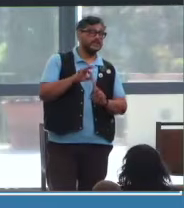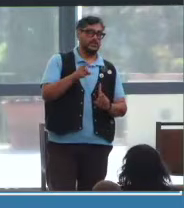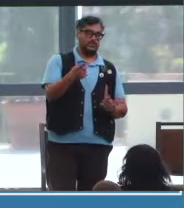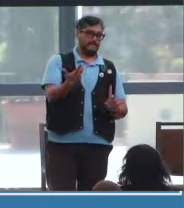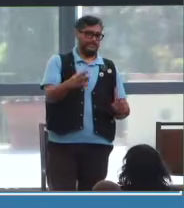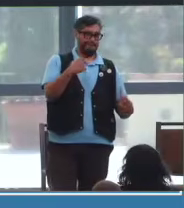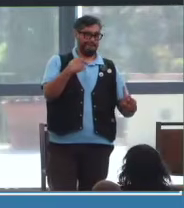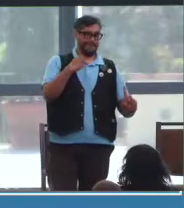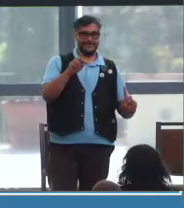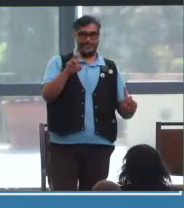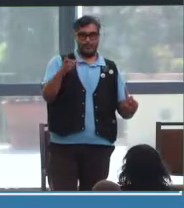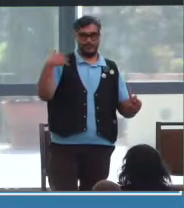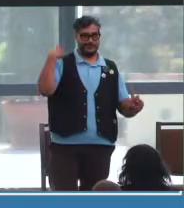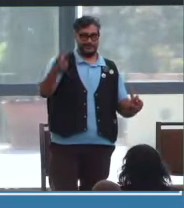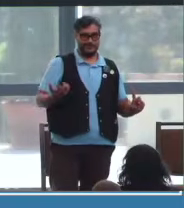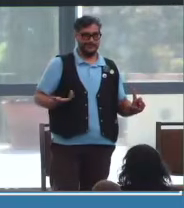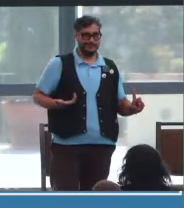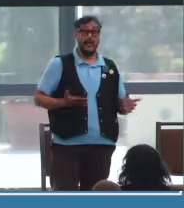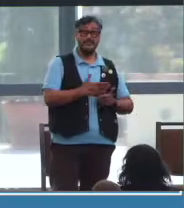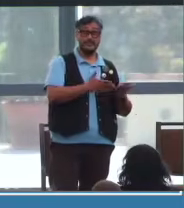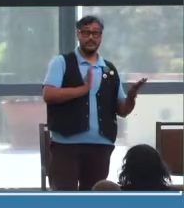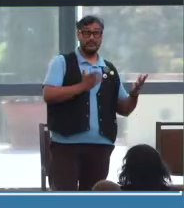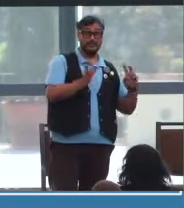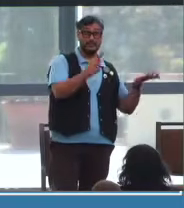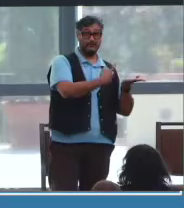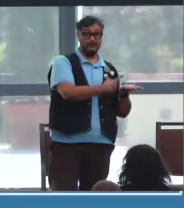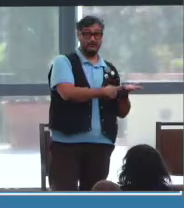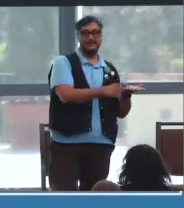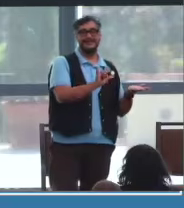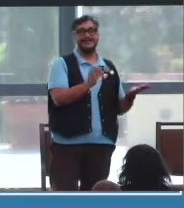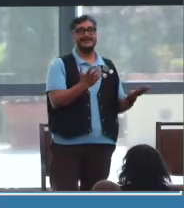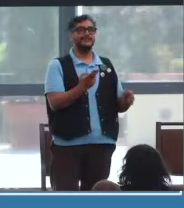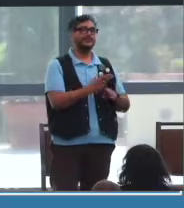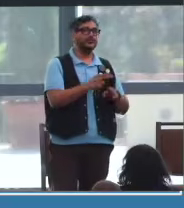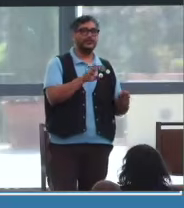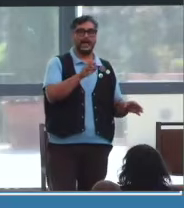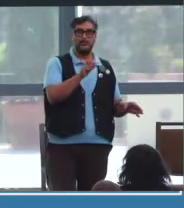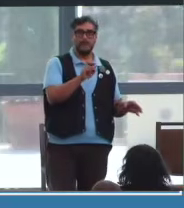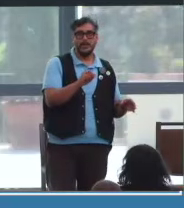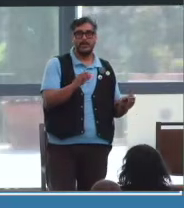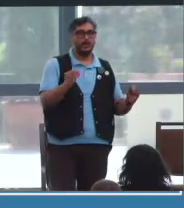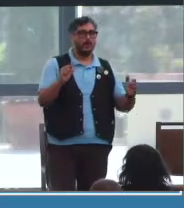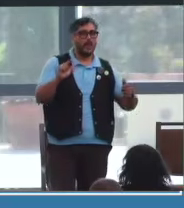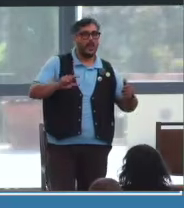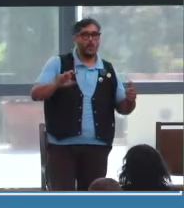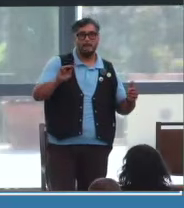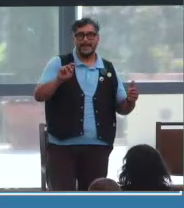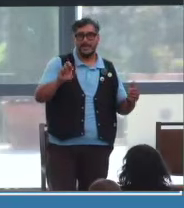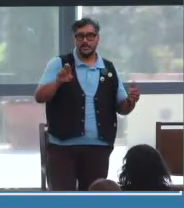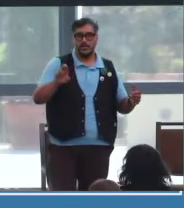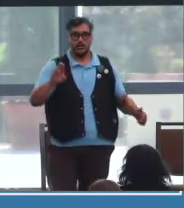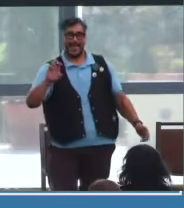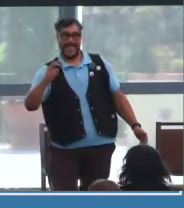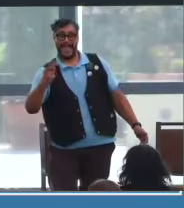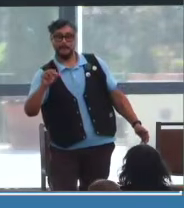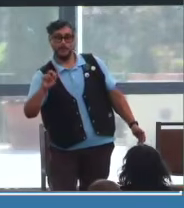past. Some of the things that we've already talked about, like having to use things like heparin or low molecular weight heparin while you're pregnant, can